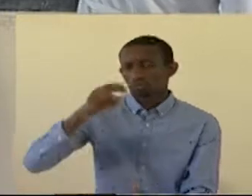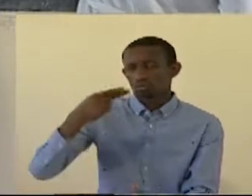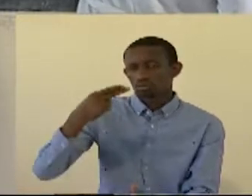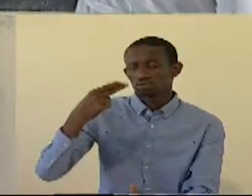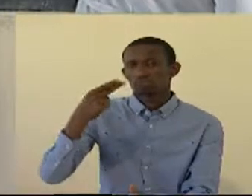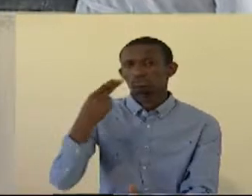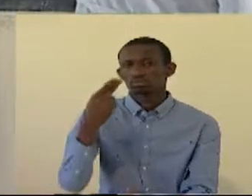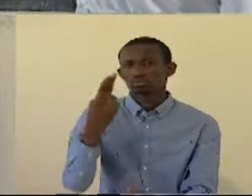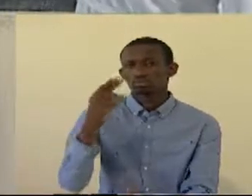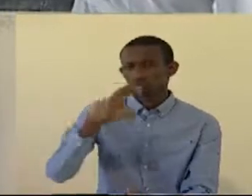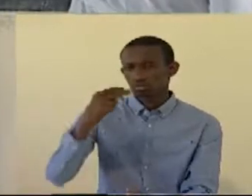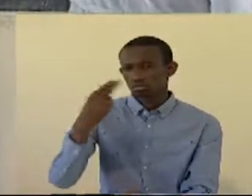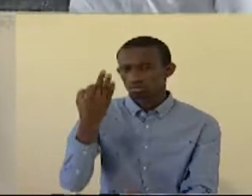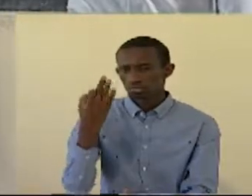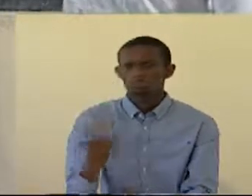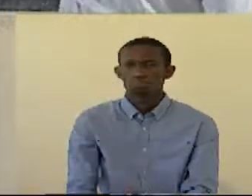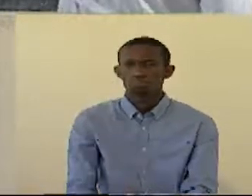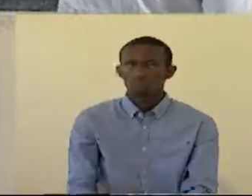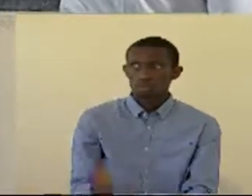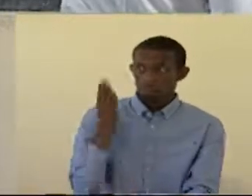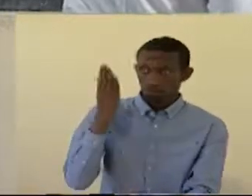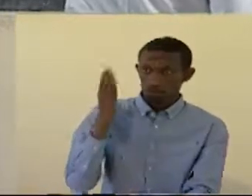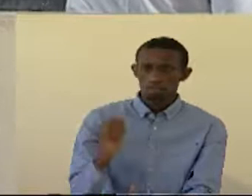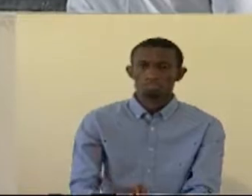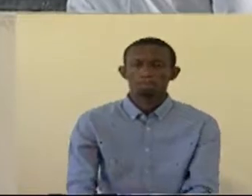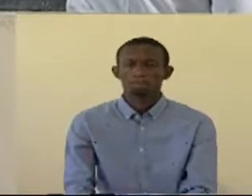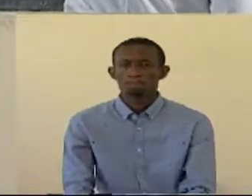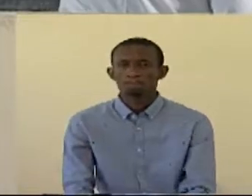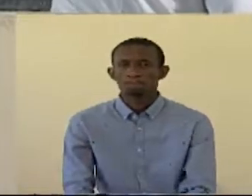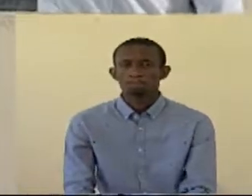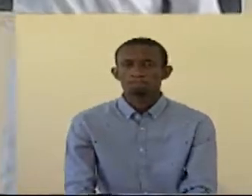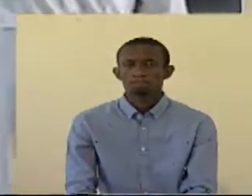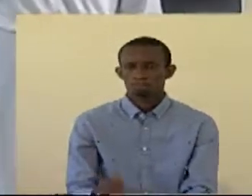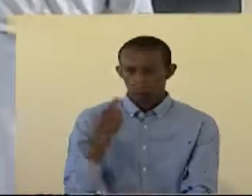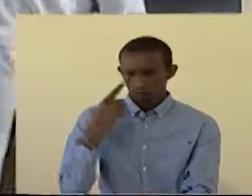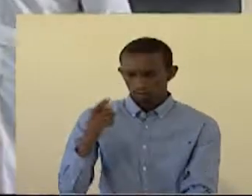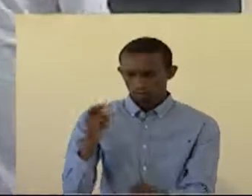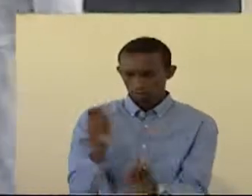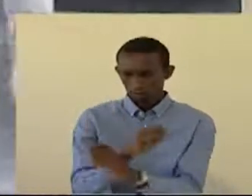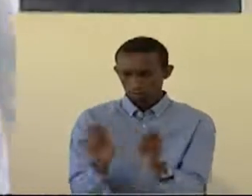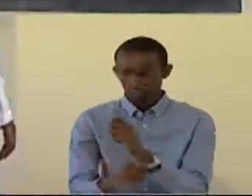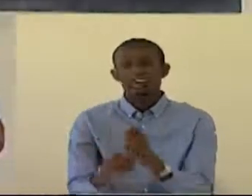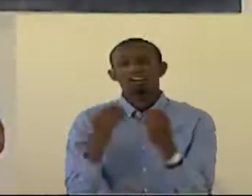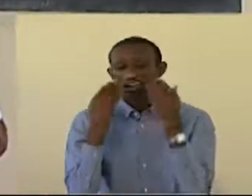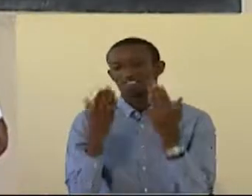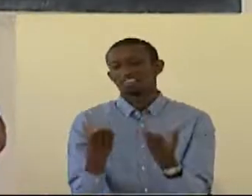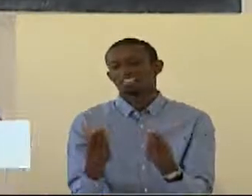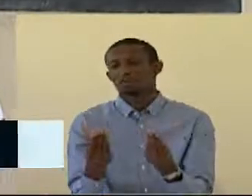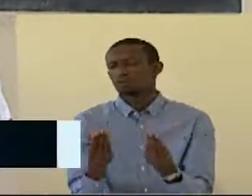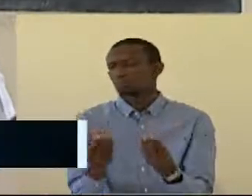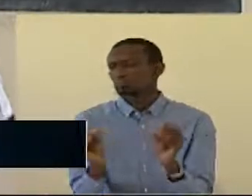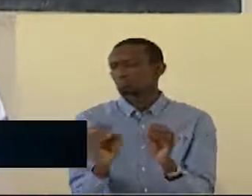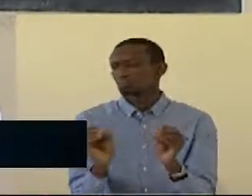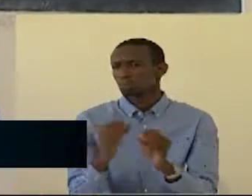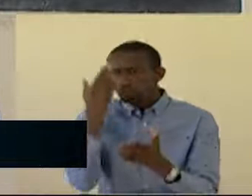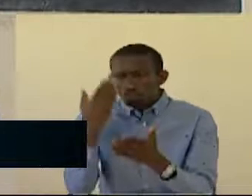CH2, CH3, for this one, you get no observable change. Why? Because you don't have the